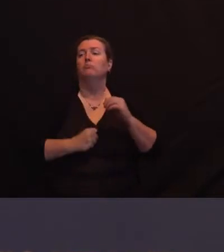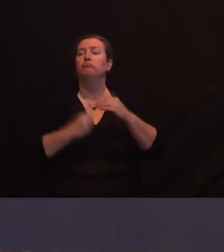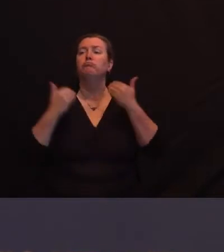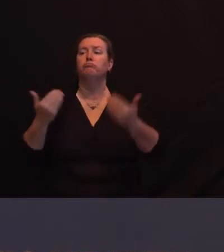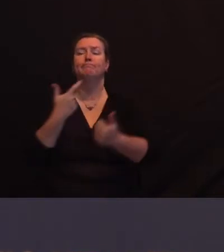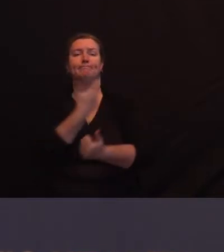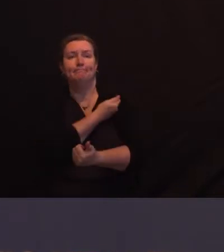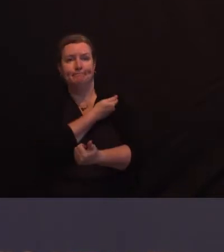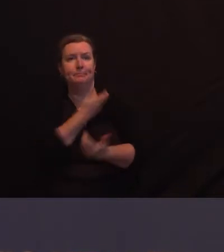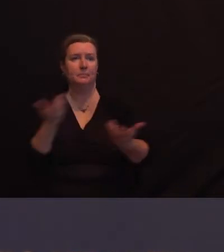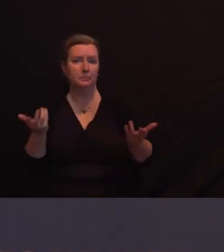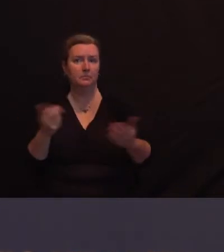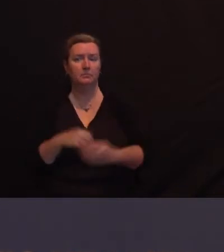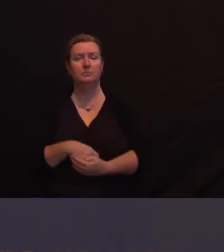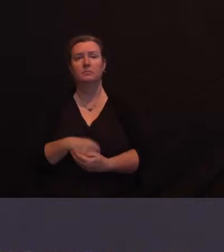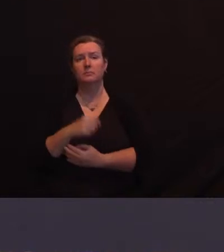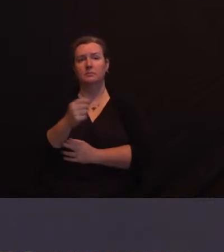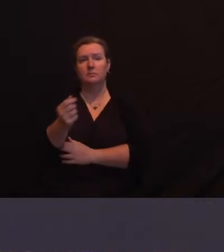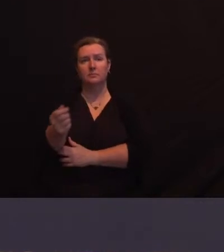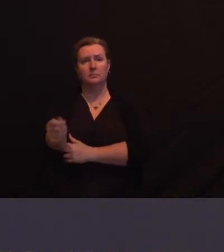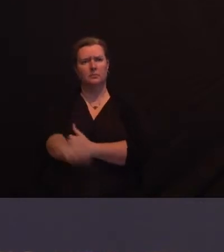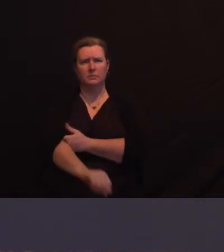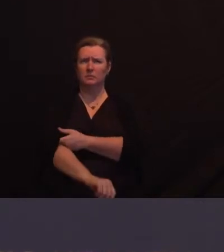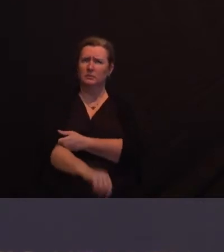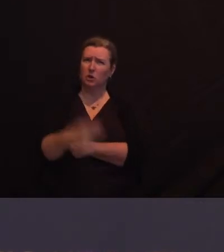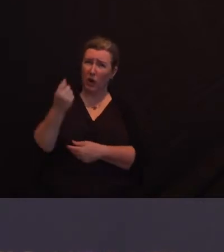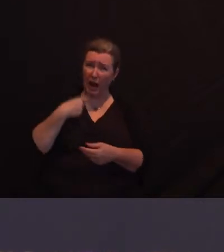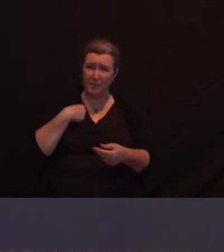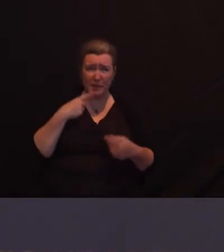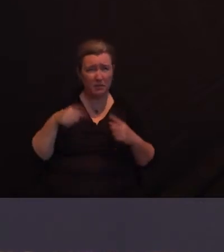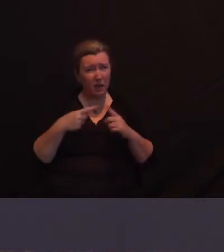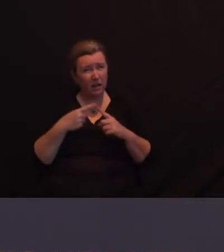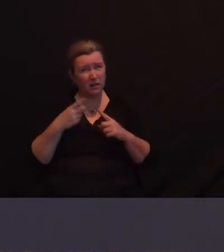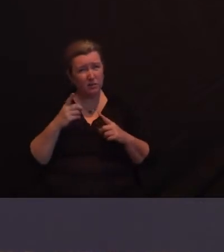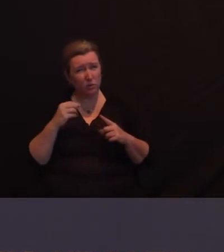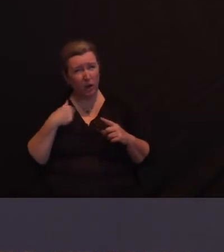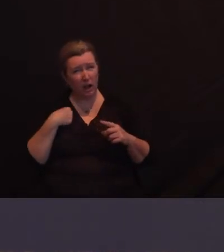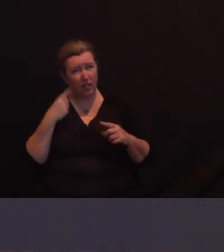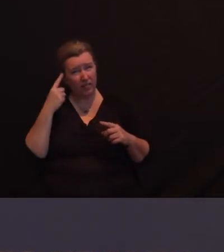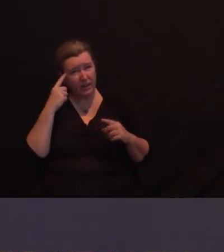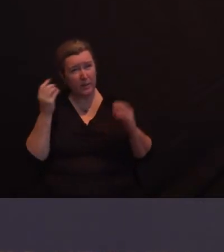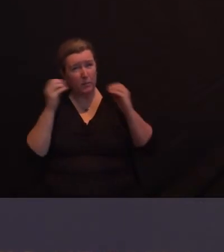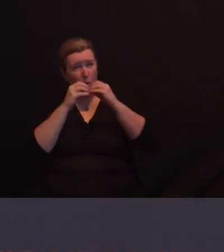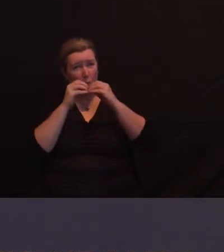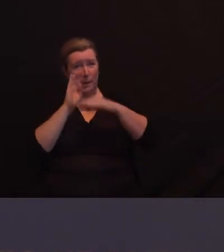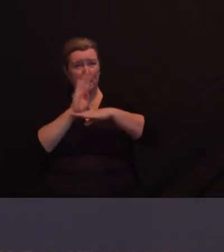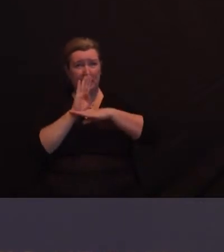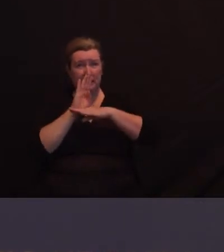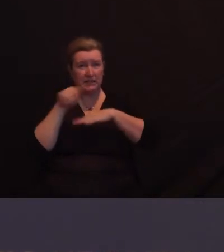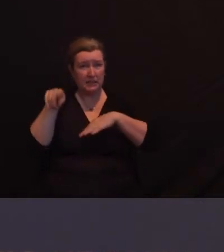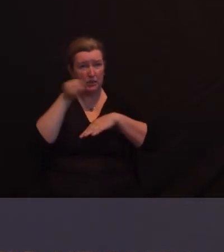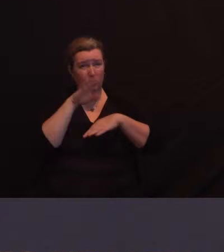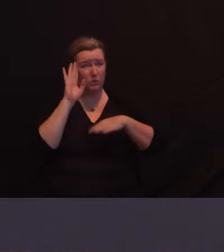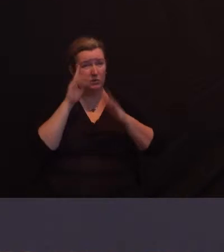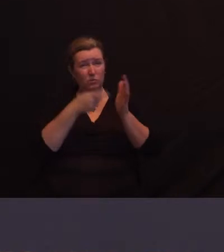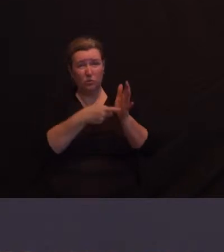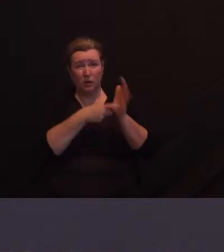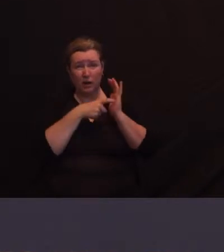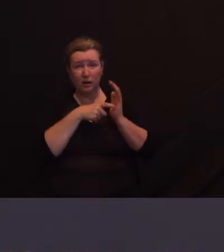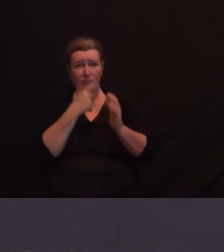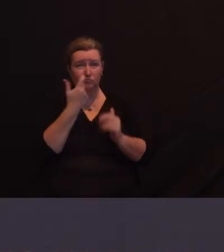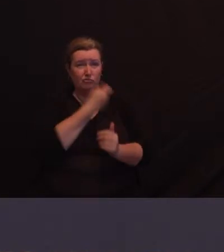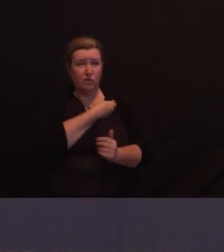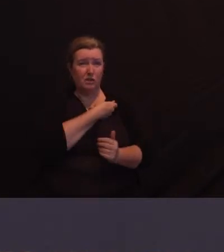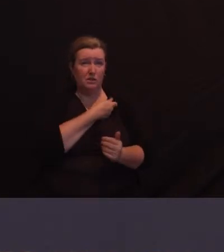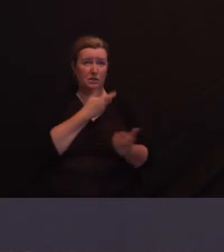think more businesses will be going toward, I think your question, or Daniel's, was more toward requirements and doing the sort of thing we're doing today?